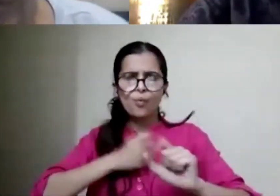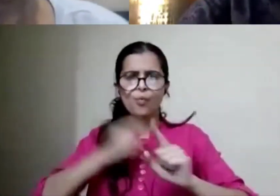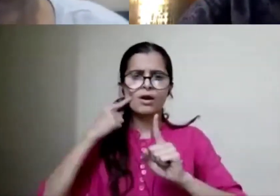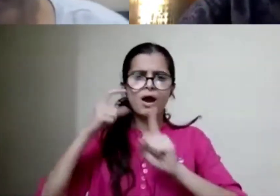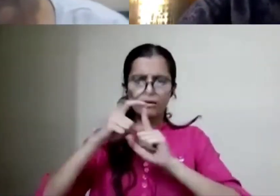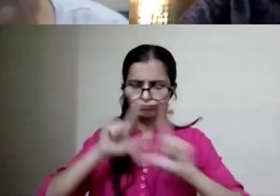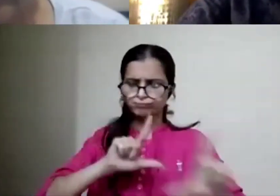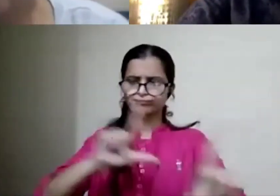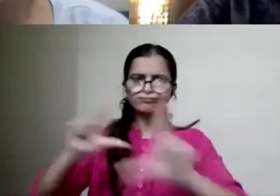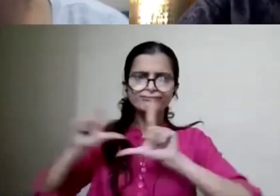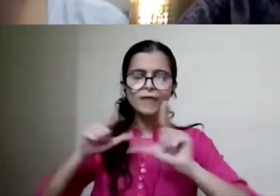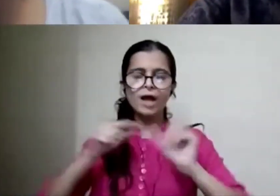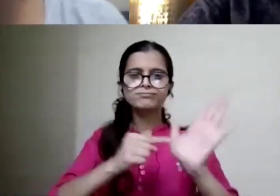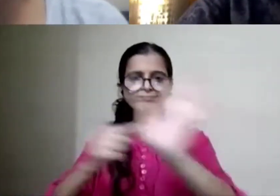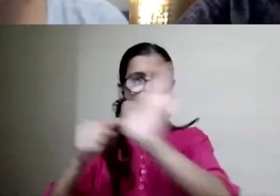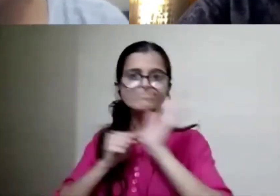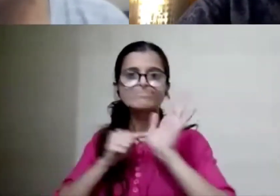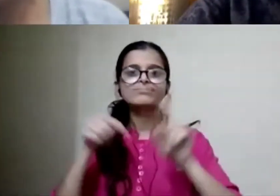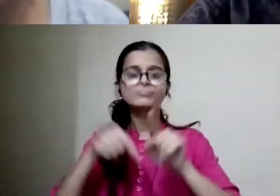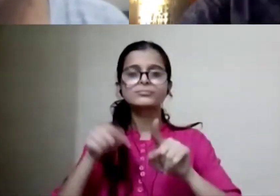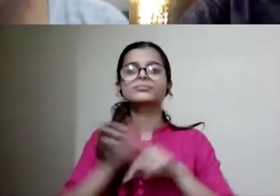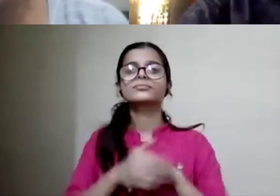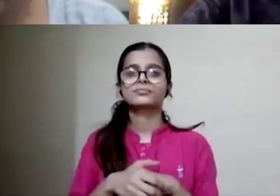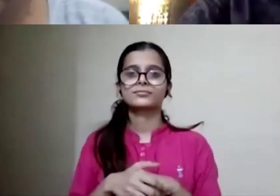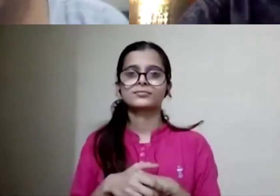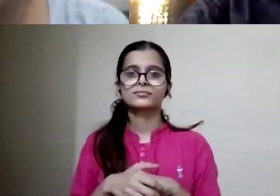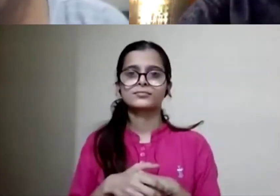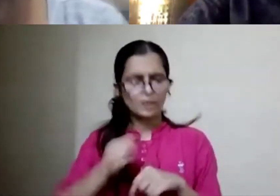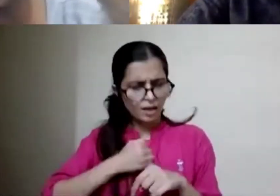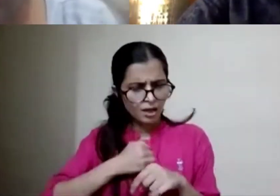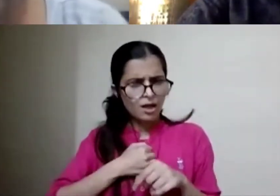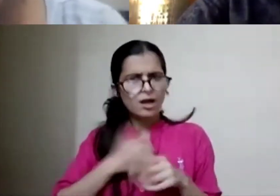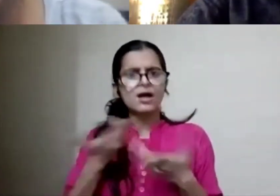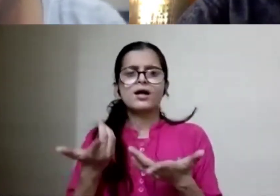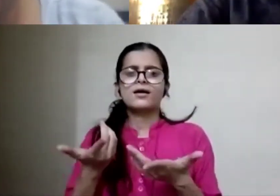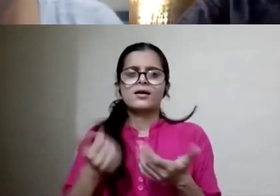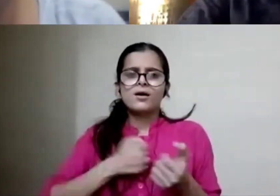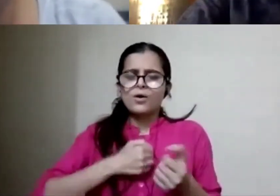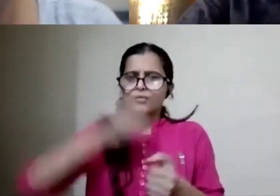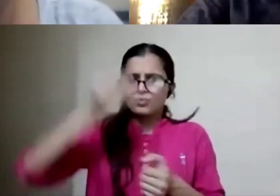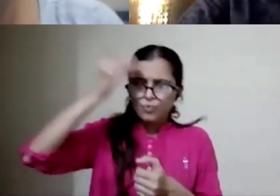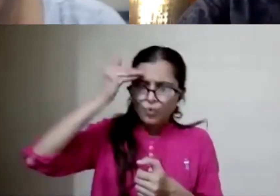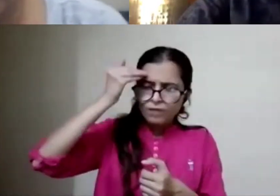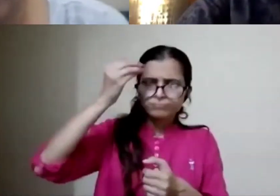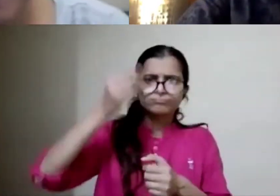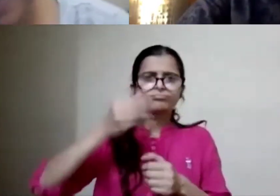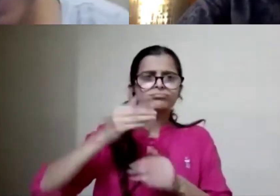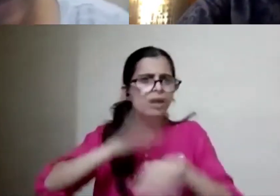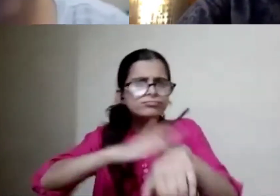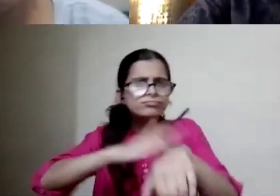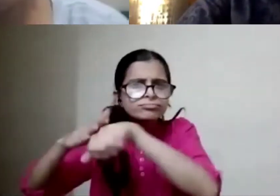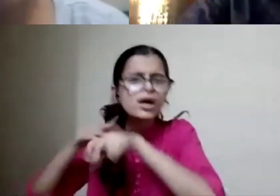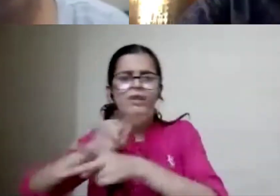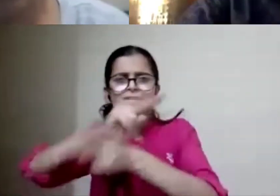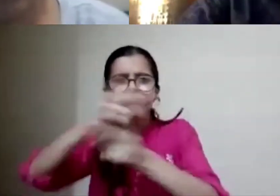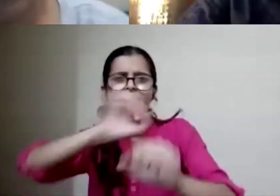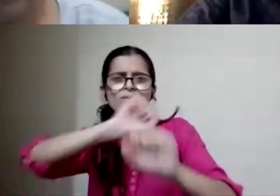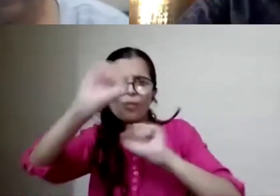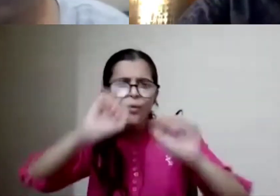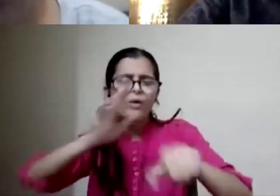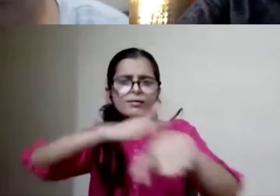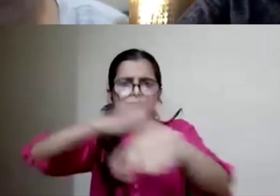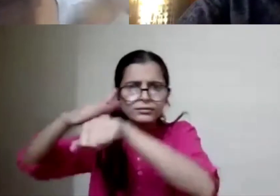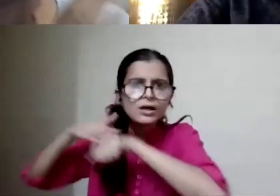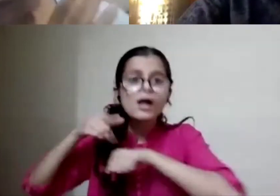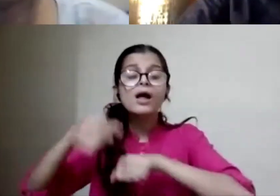victimhood towards being an agent with knowledge and power and experience. So it's like somewhere the countervailing